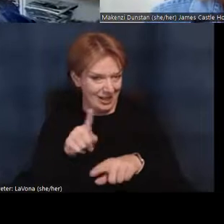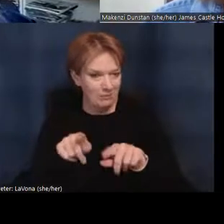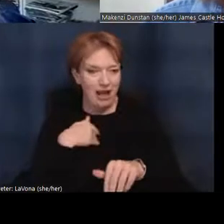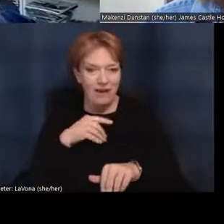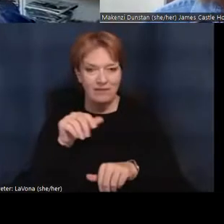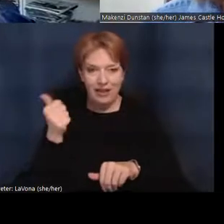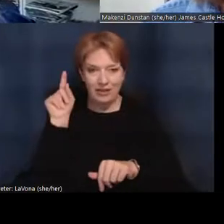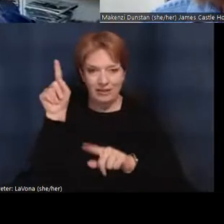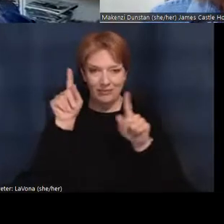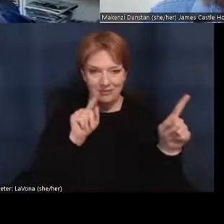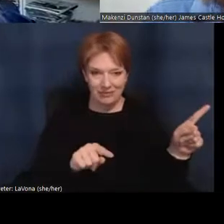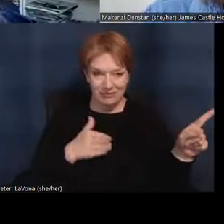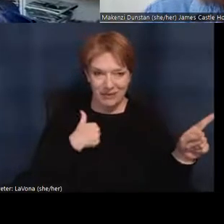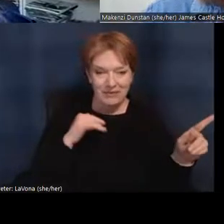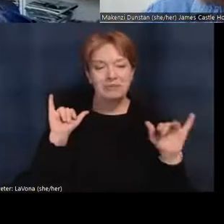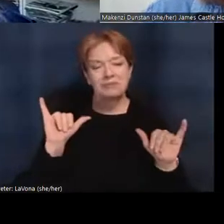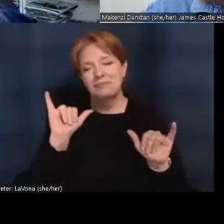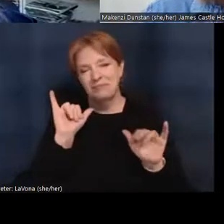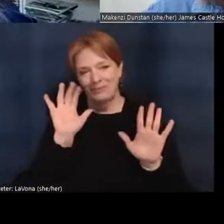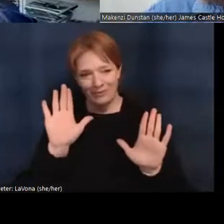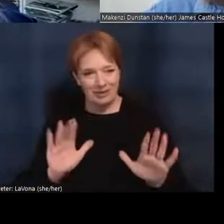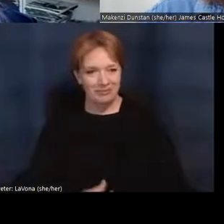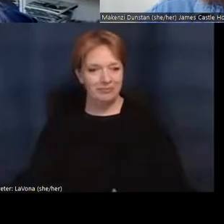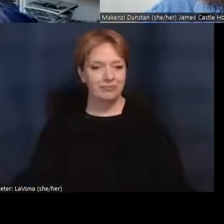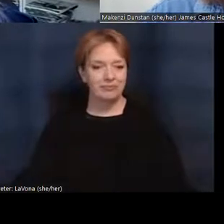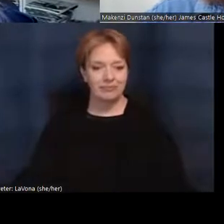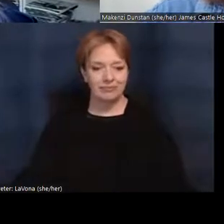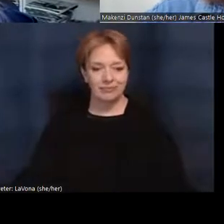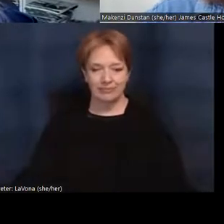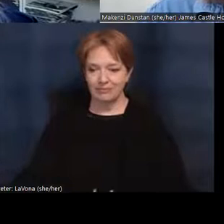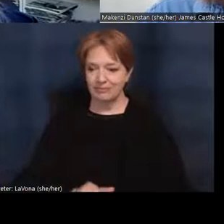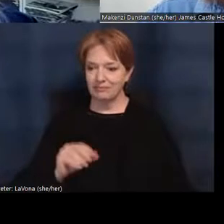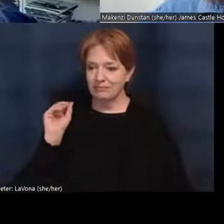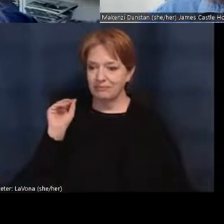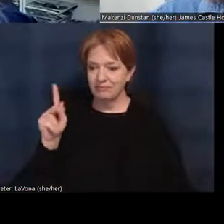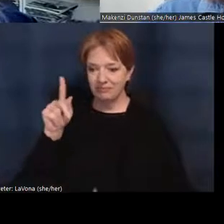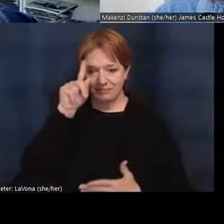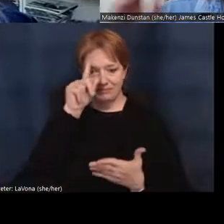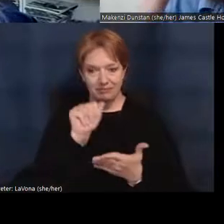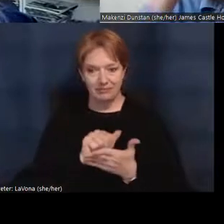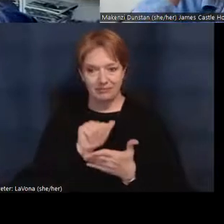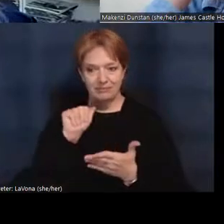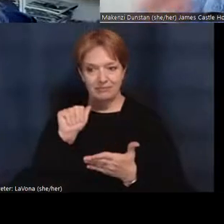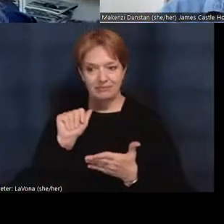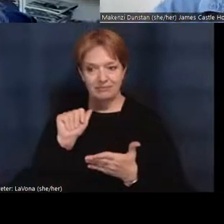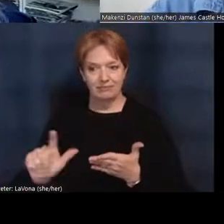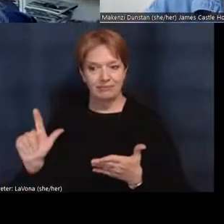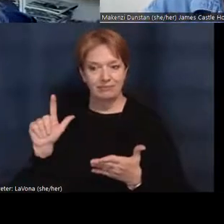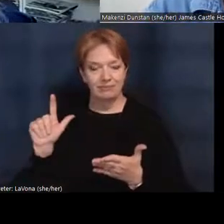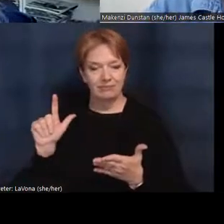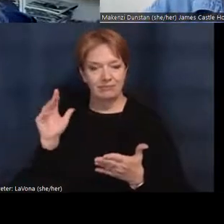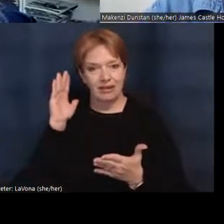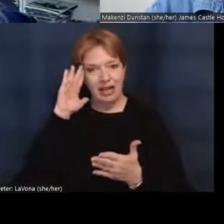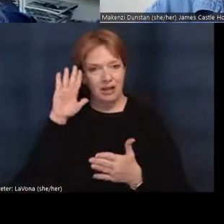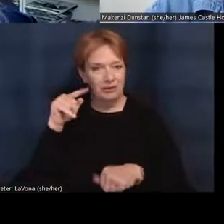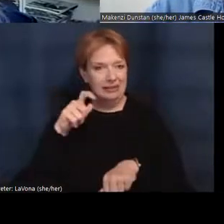is what it sounds like. Incredible. Well, I think that's all the questions we have. And I know we're kind of bumping up against